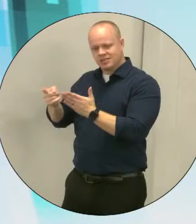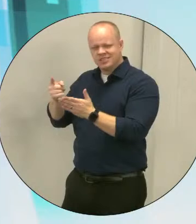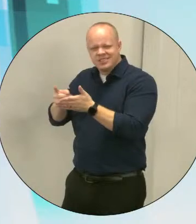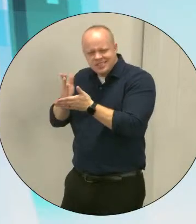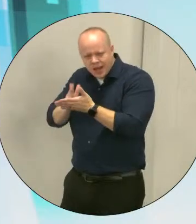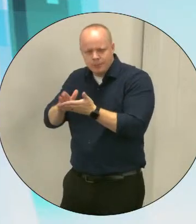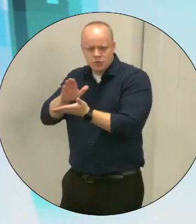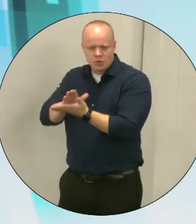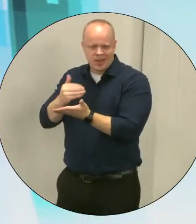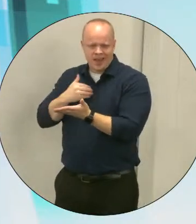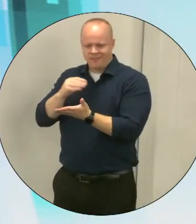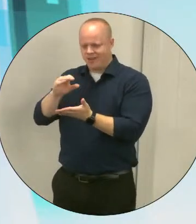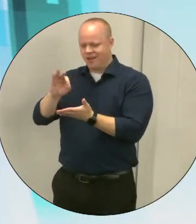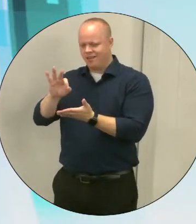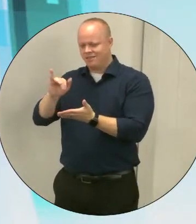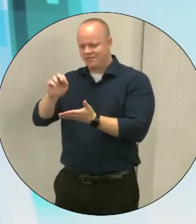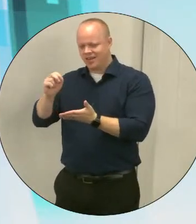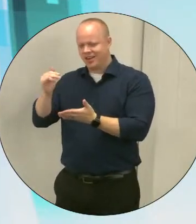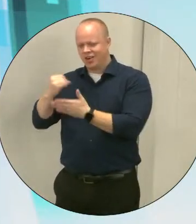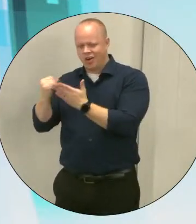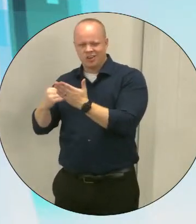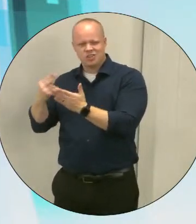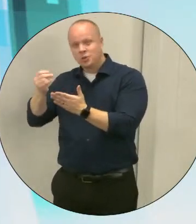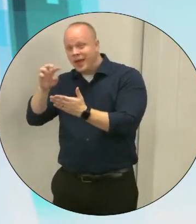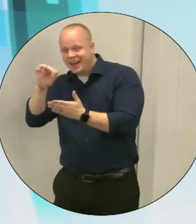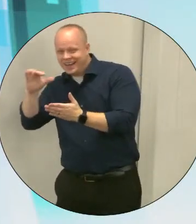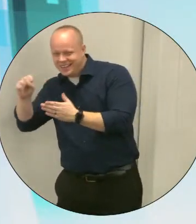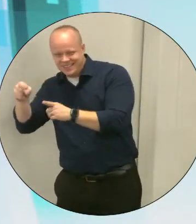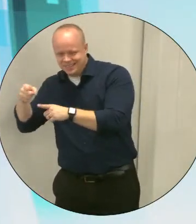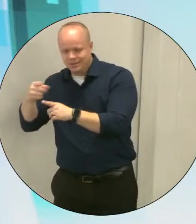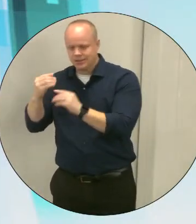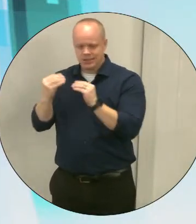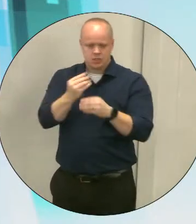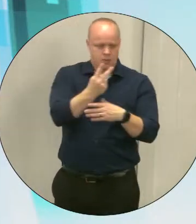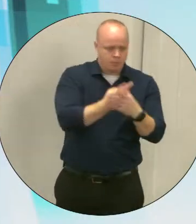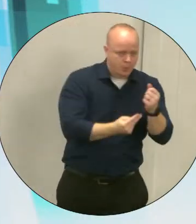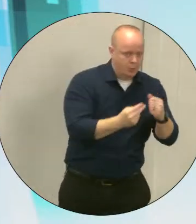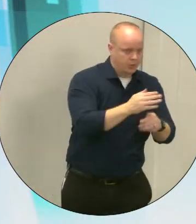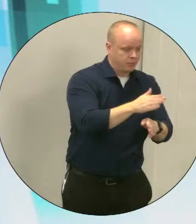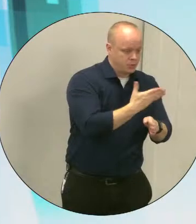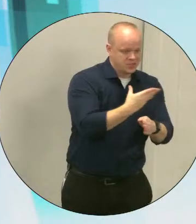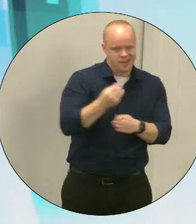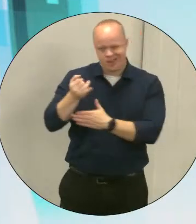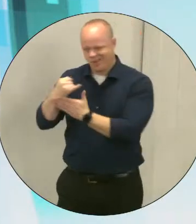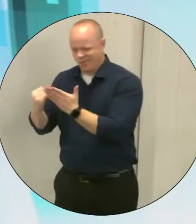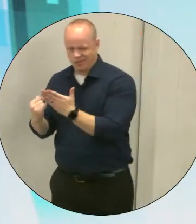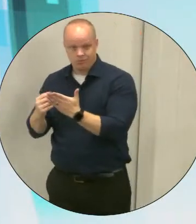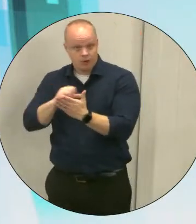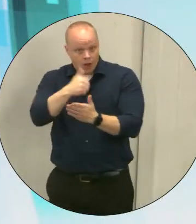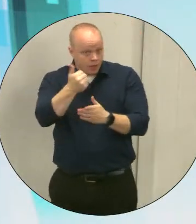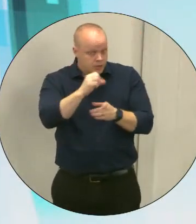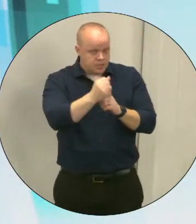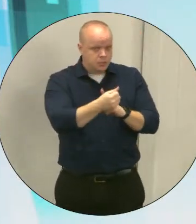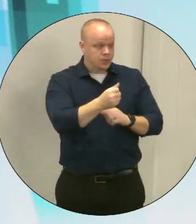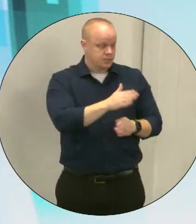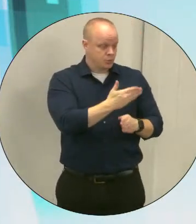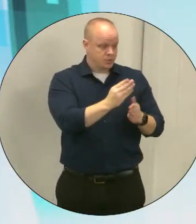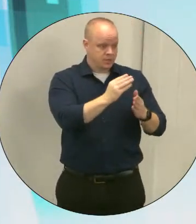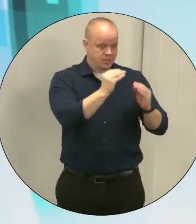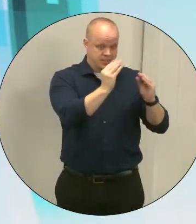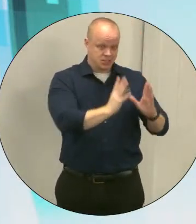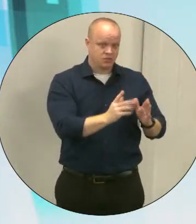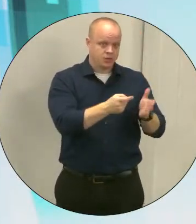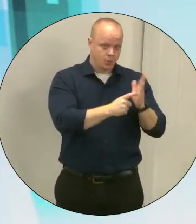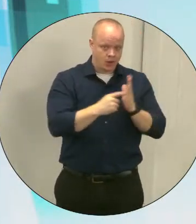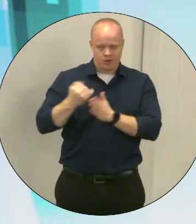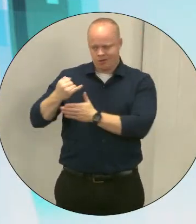single teacher, often unendorsed in either subject, teaches both music and art. In other cases, music teachers are being required to teach